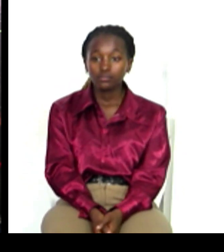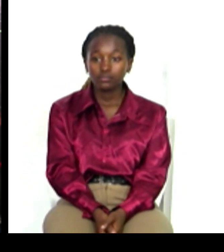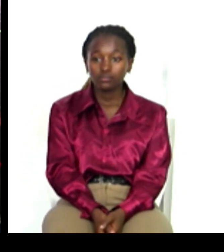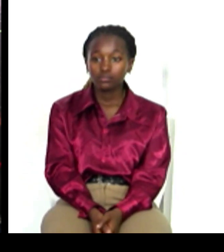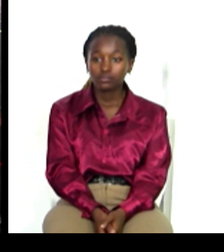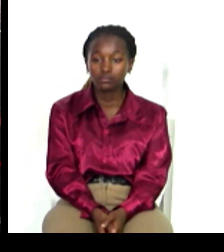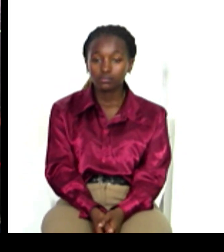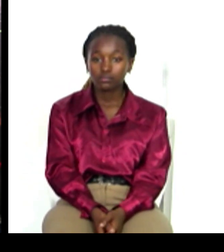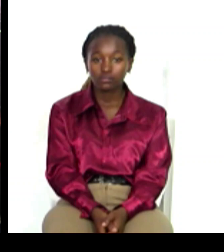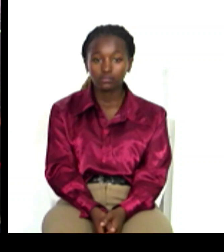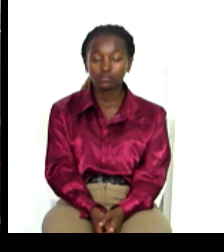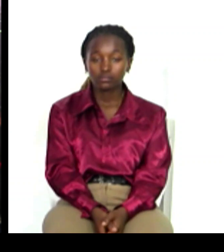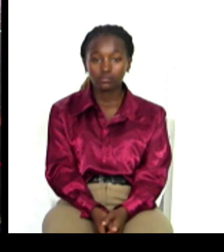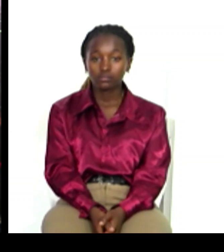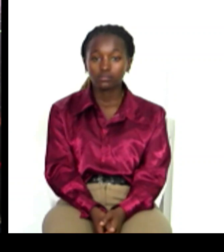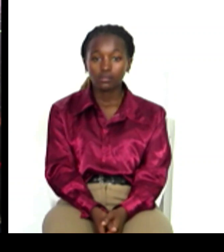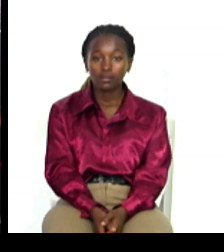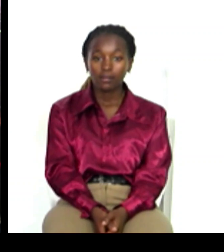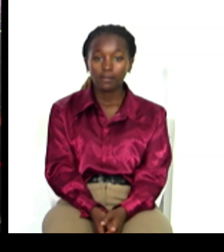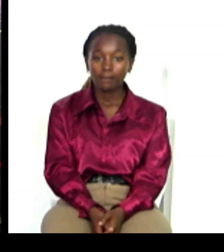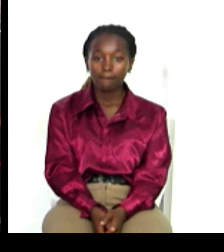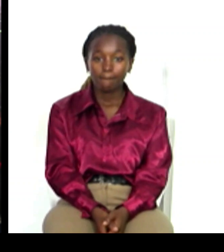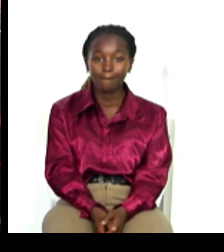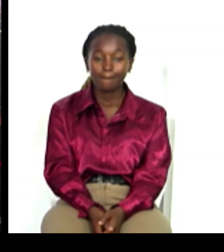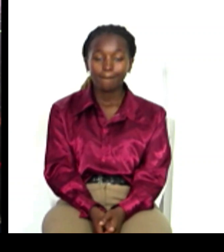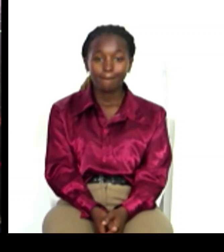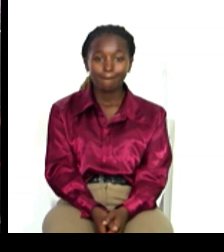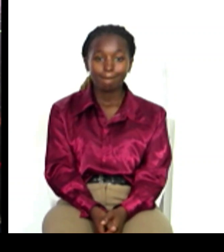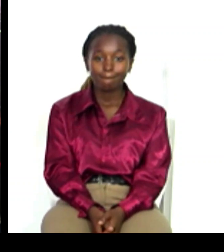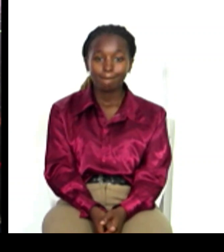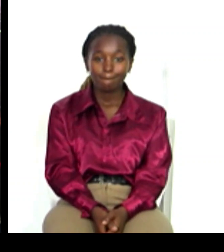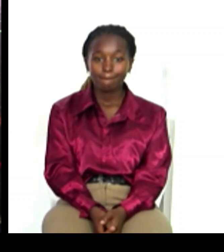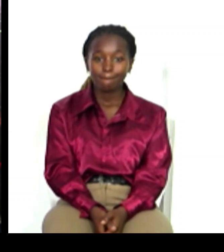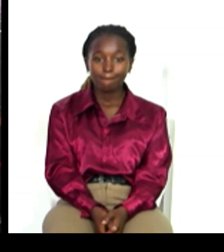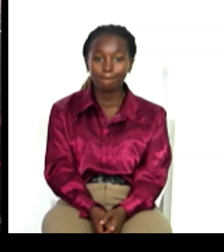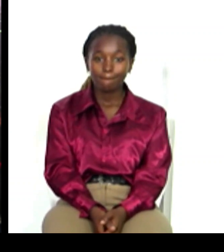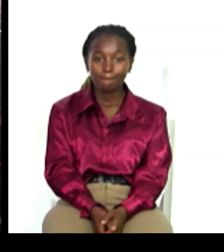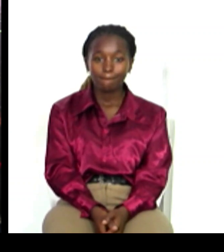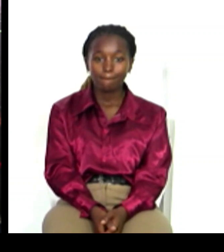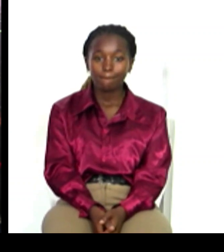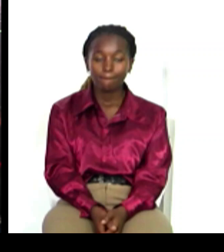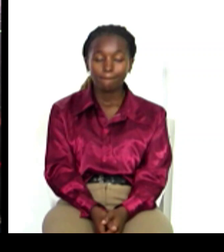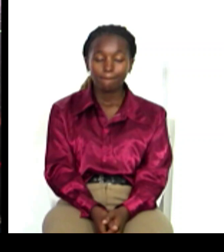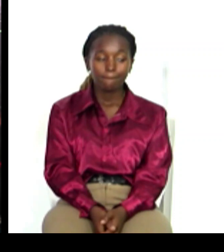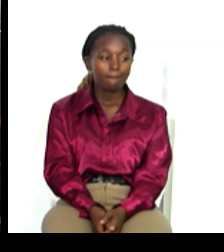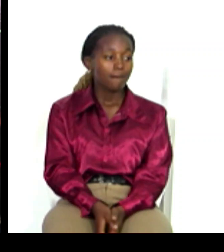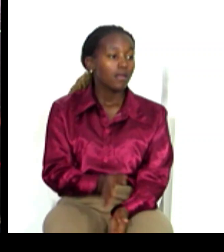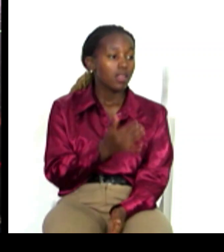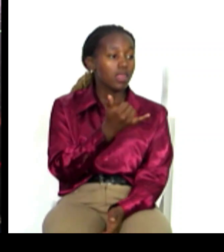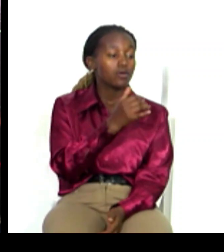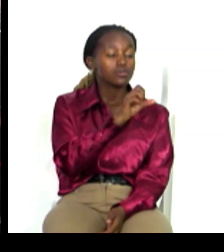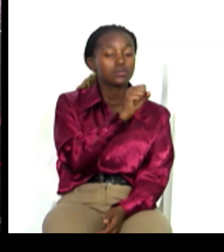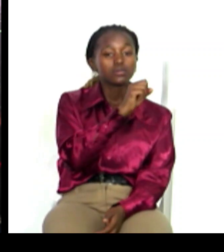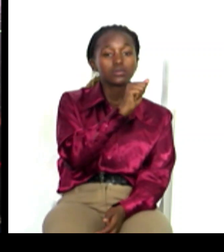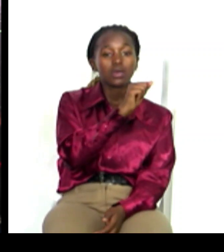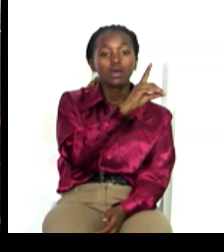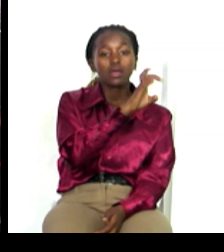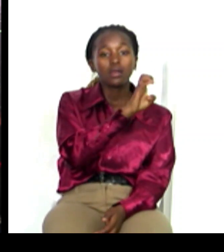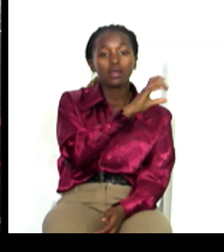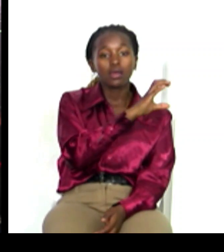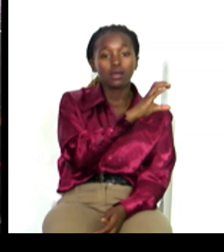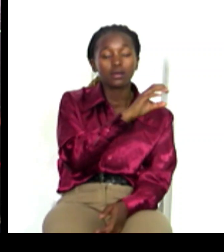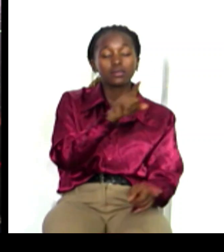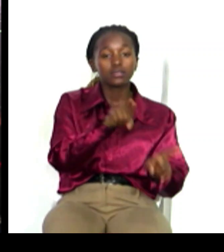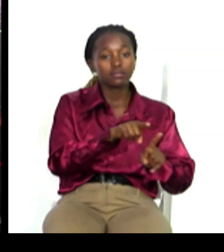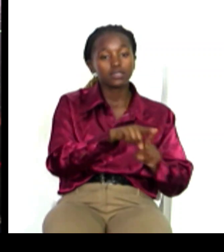knows very well he's not going to vote. Wow. Yes. SADC Yeah. and EACC meeting in